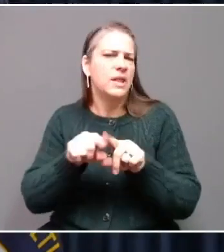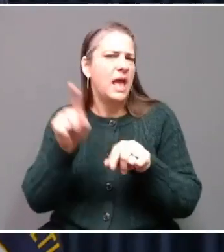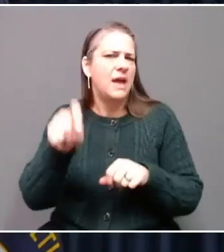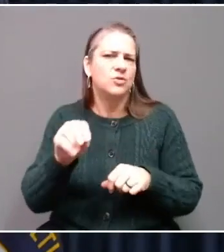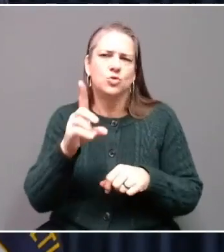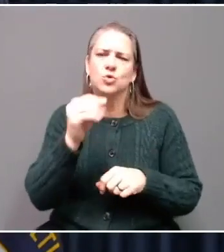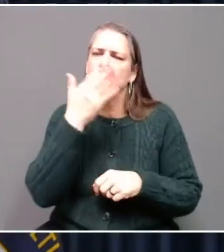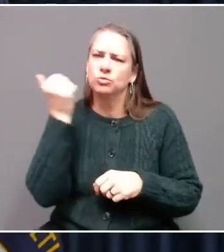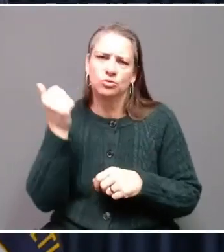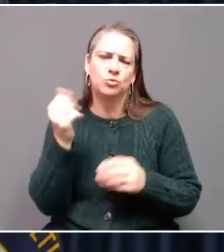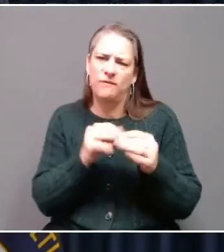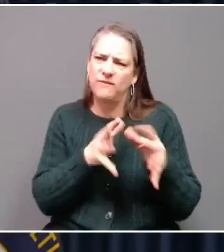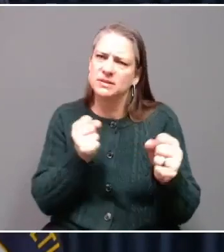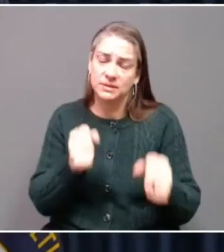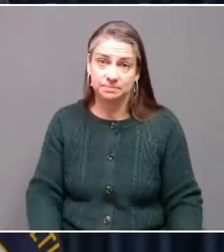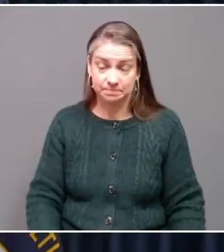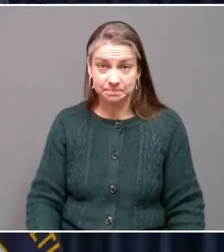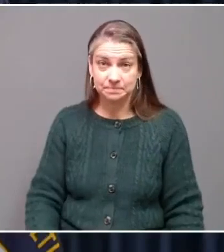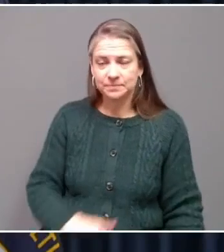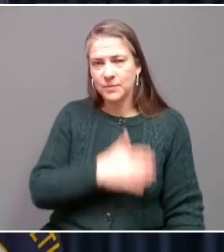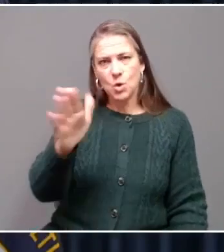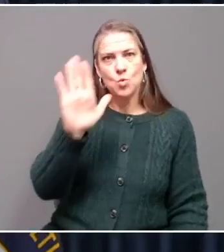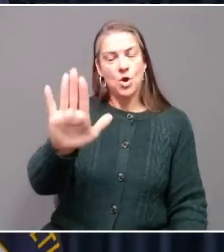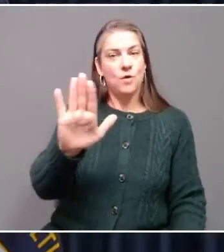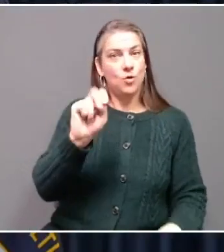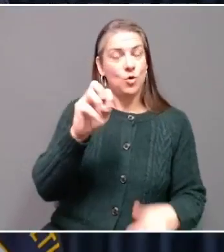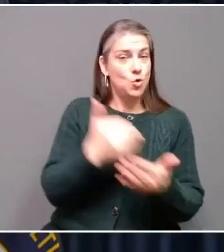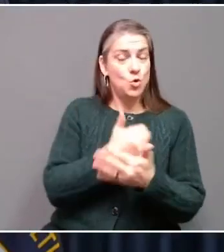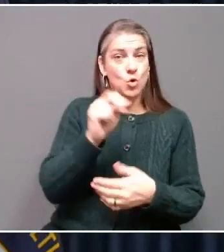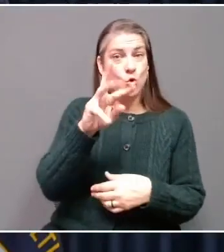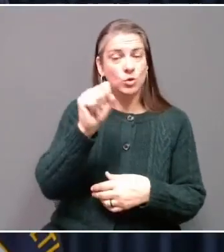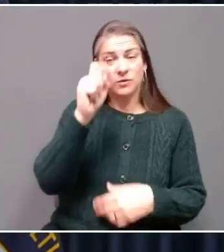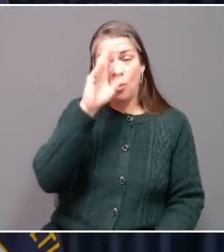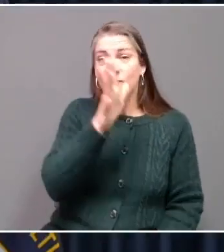faster. Next, we have some great news for our farmers affected by the December